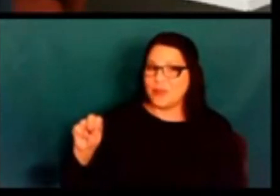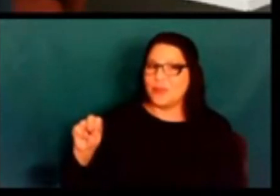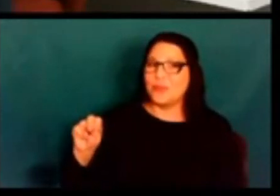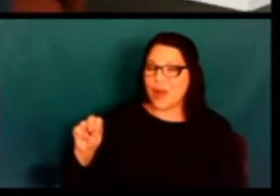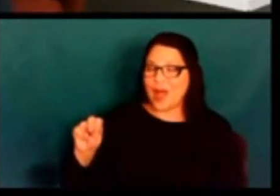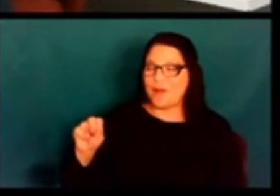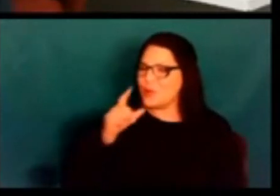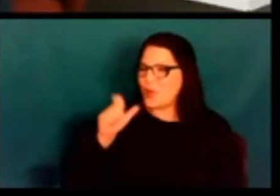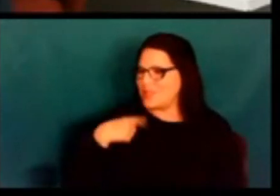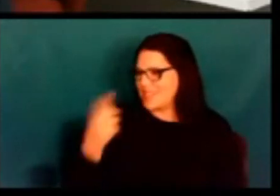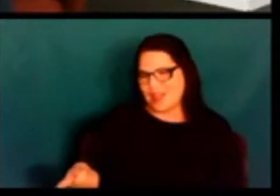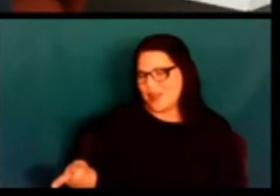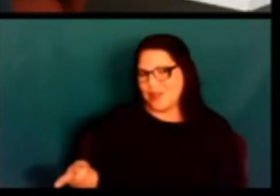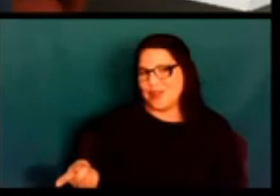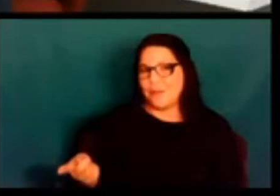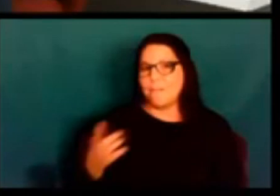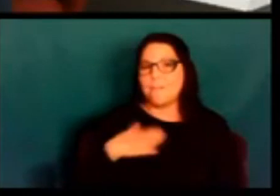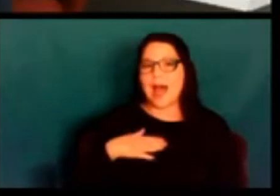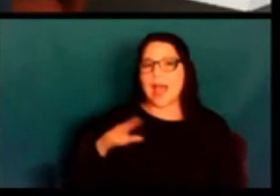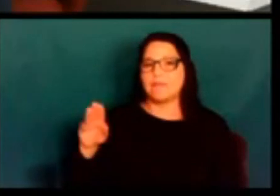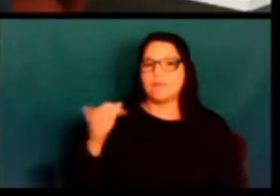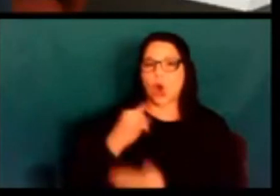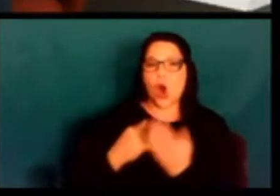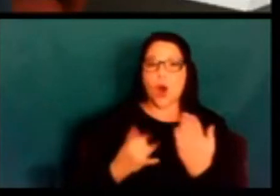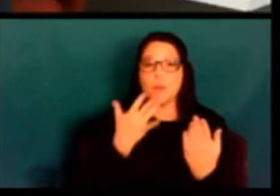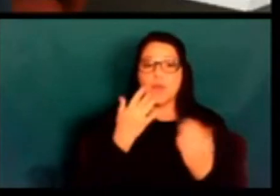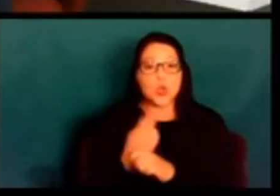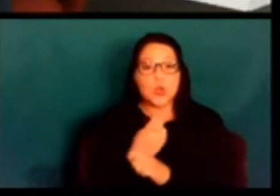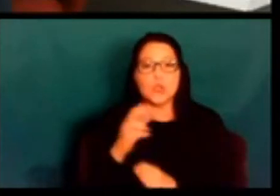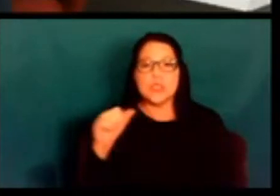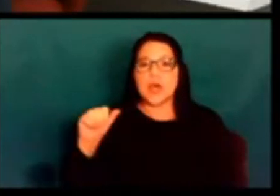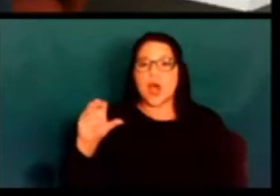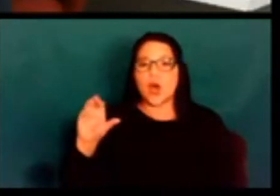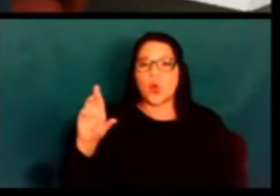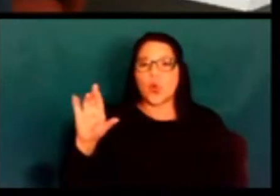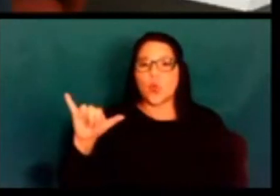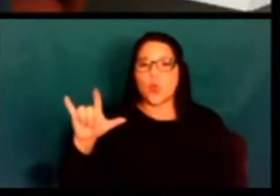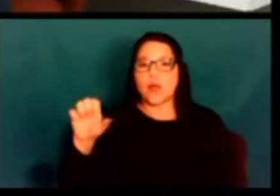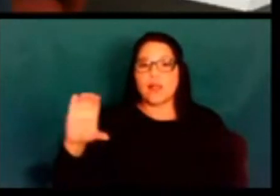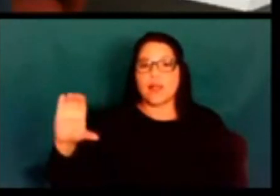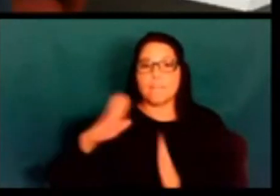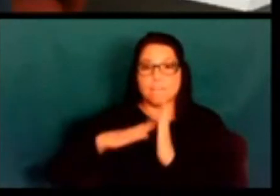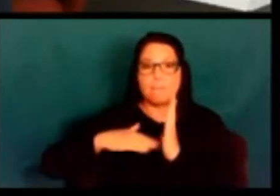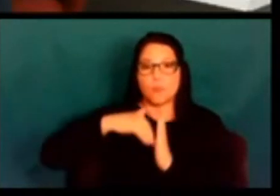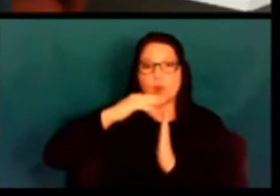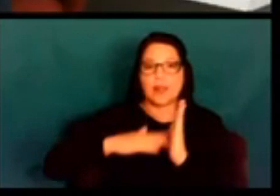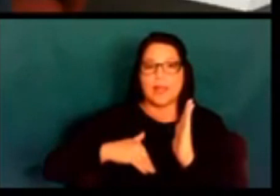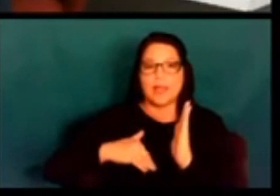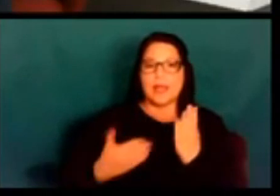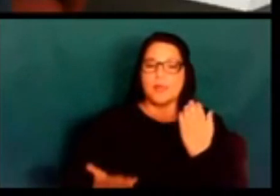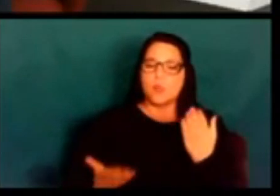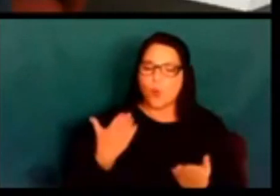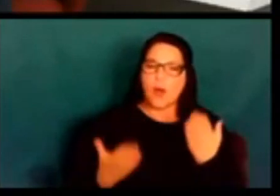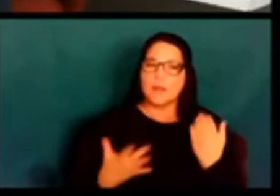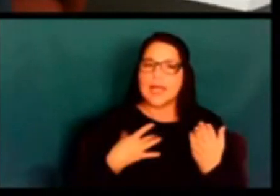saying. And art medium is basically acrylic, really. I probably would like